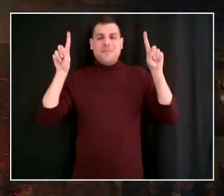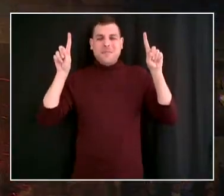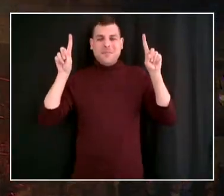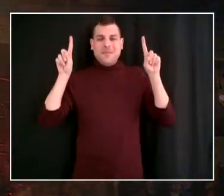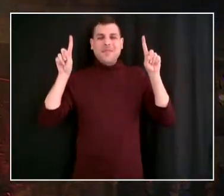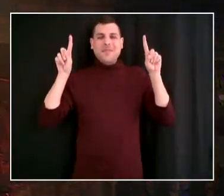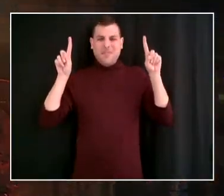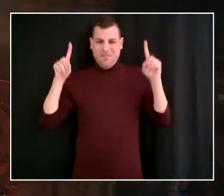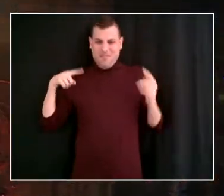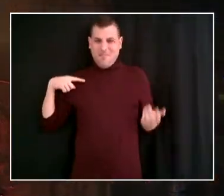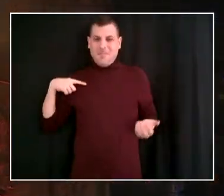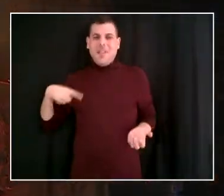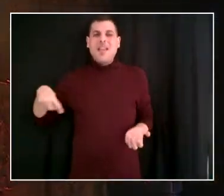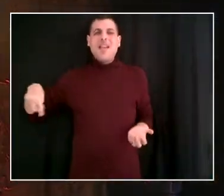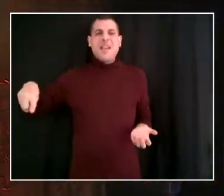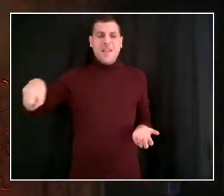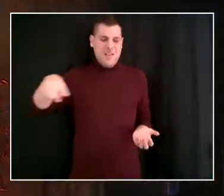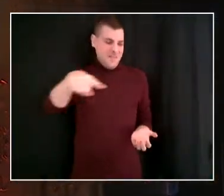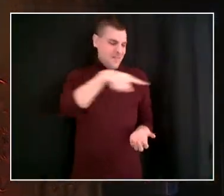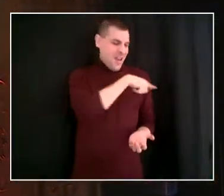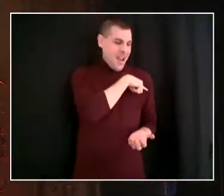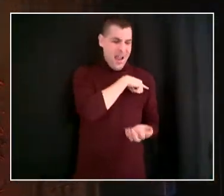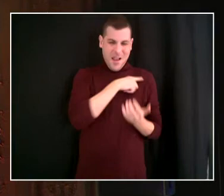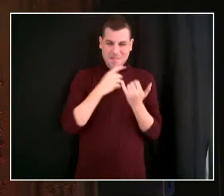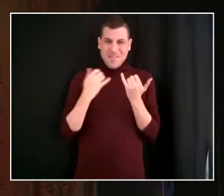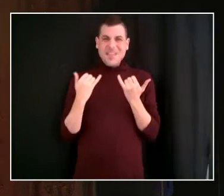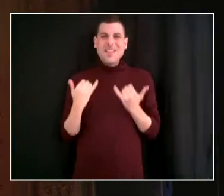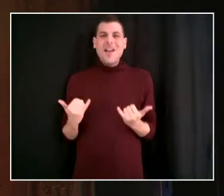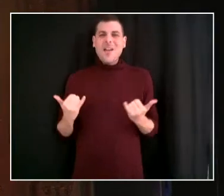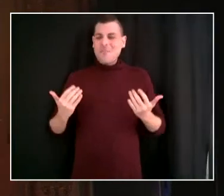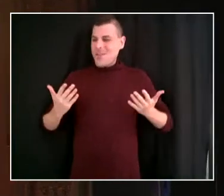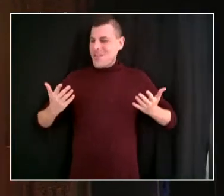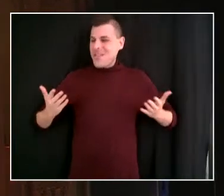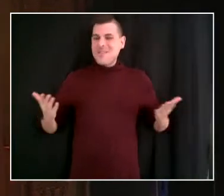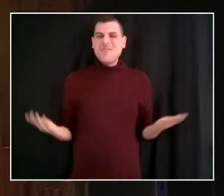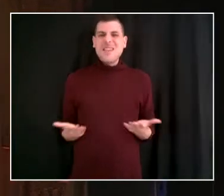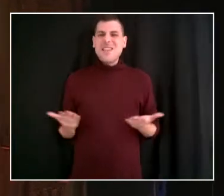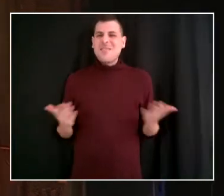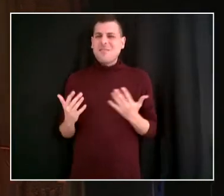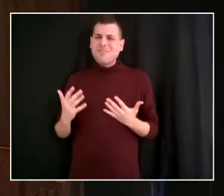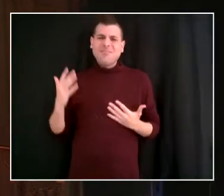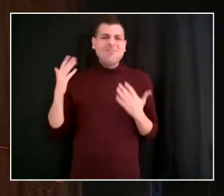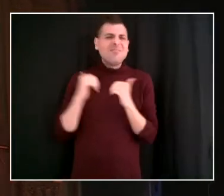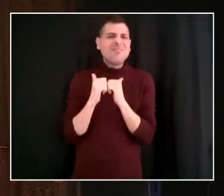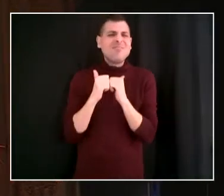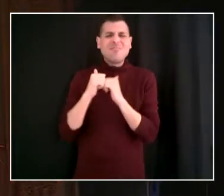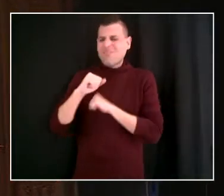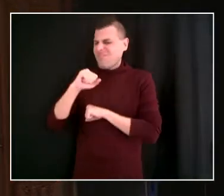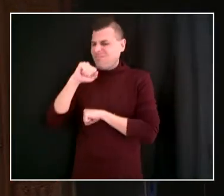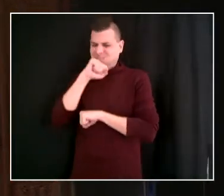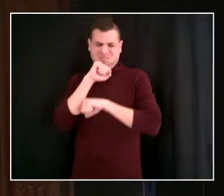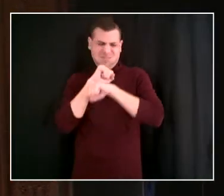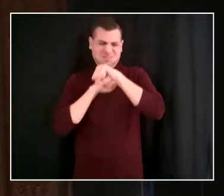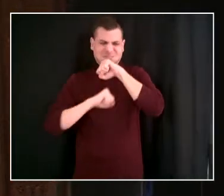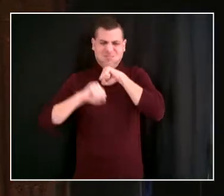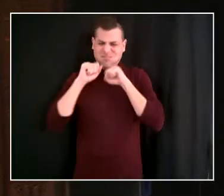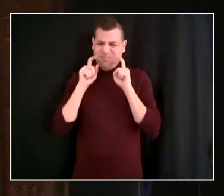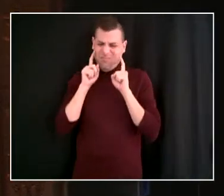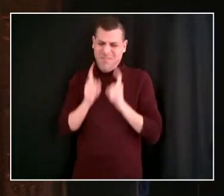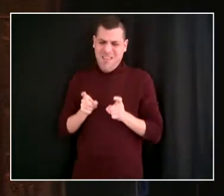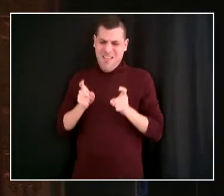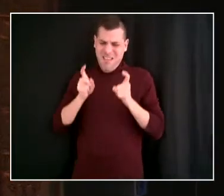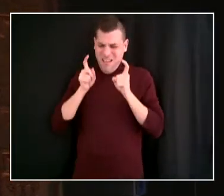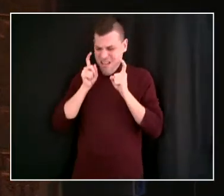We have come over the way that with tears has been